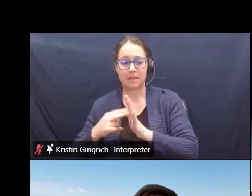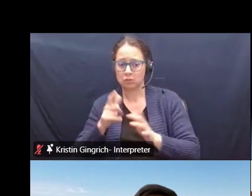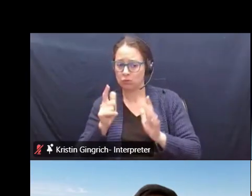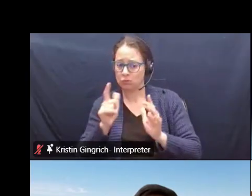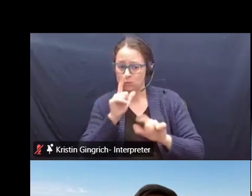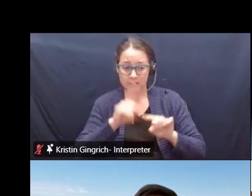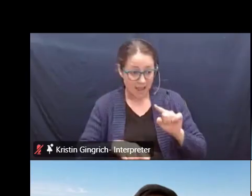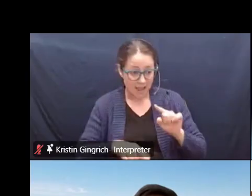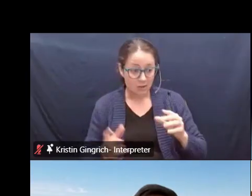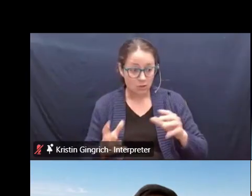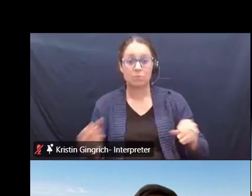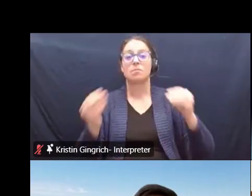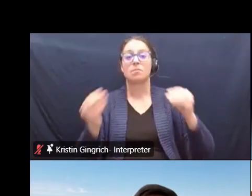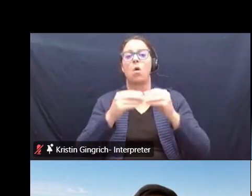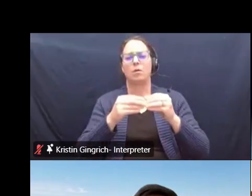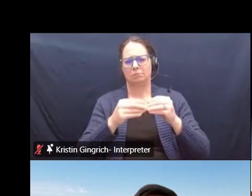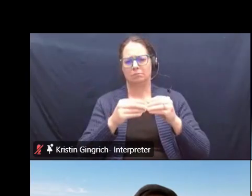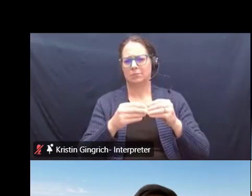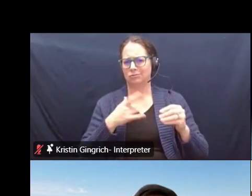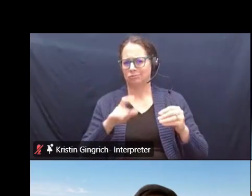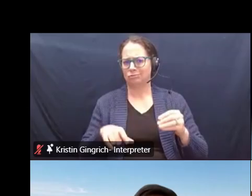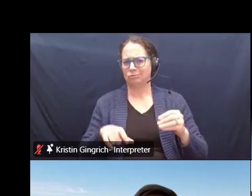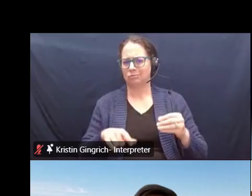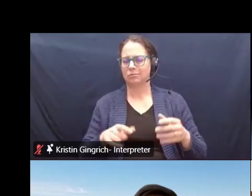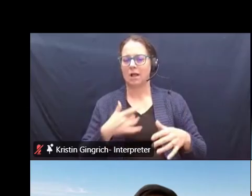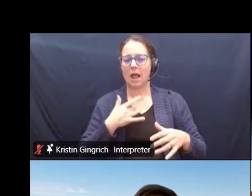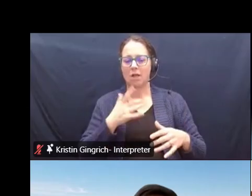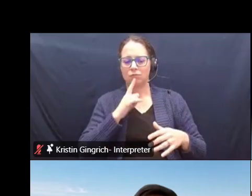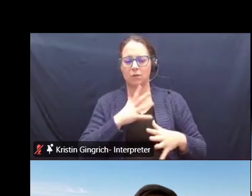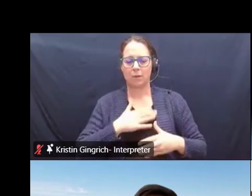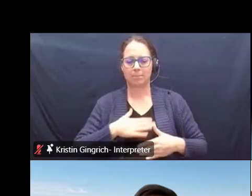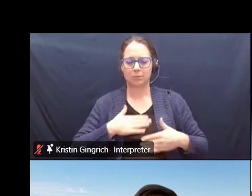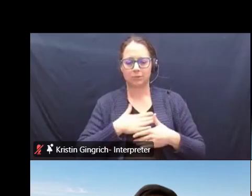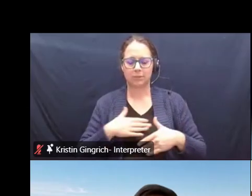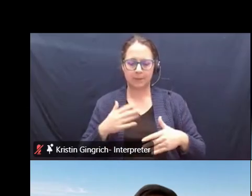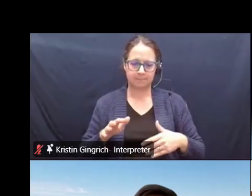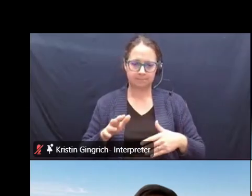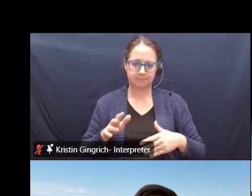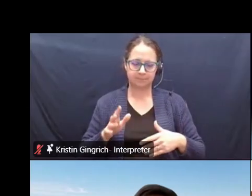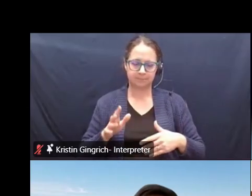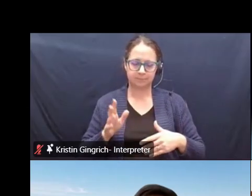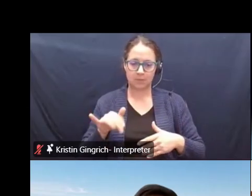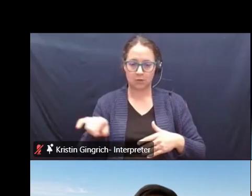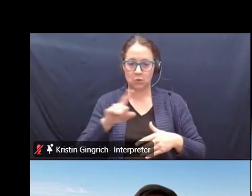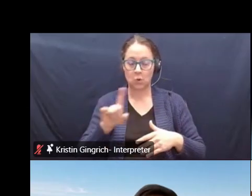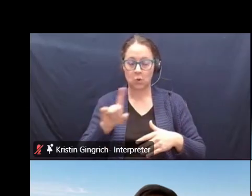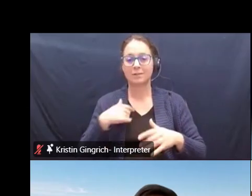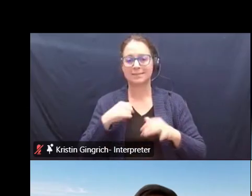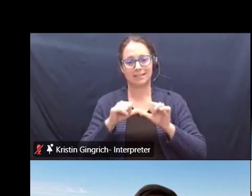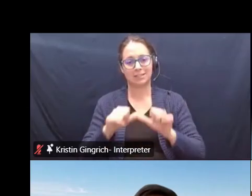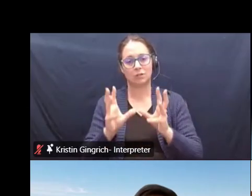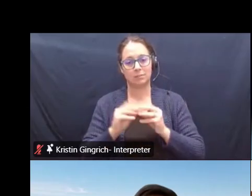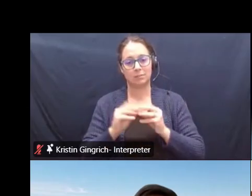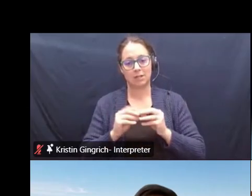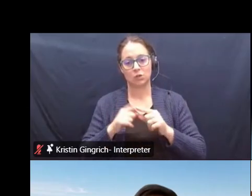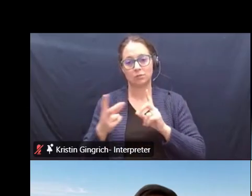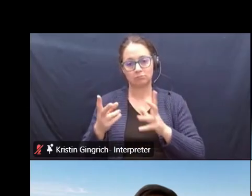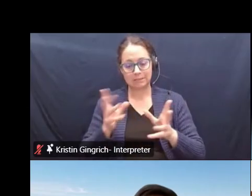that. And I think, and I do want to appreciate that you guys have continued the meeting to keep taking